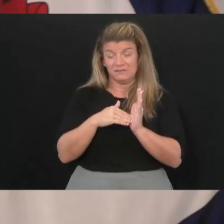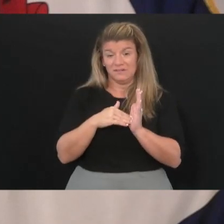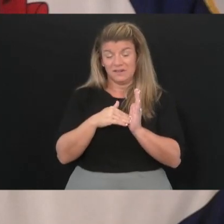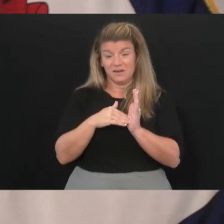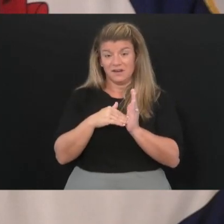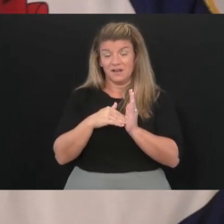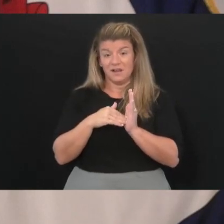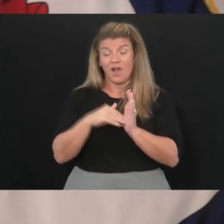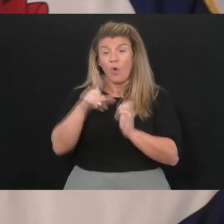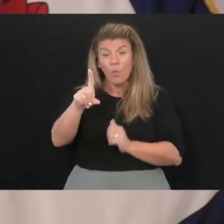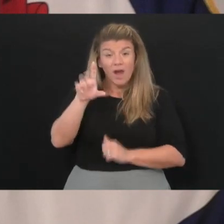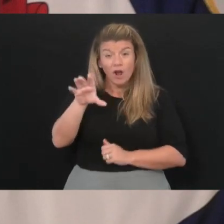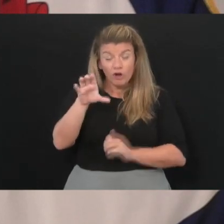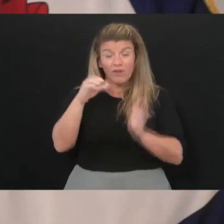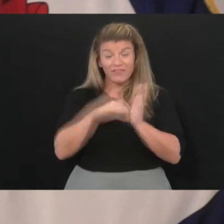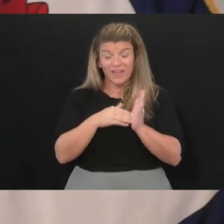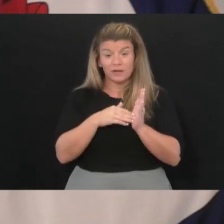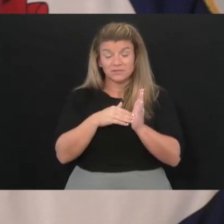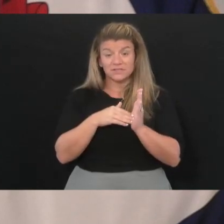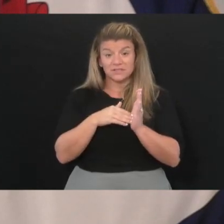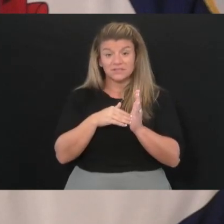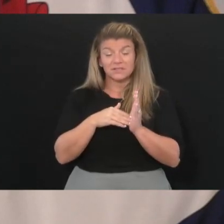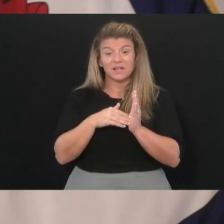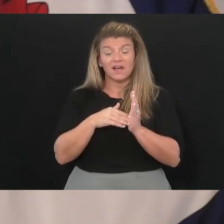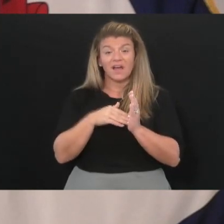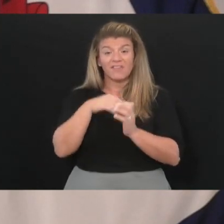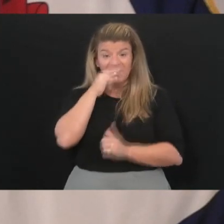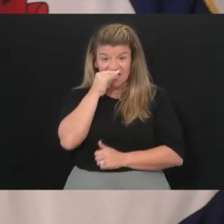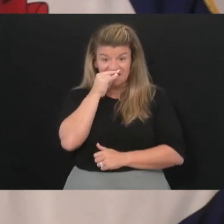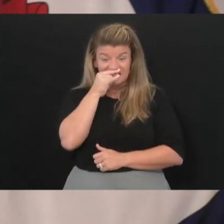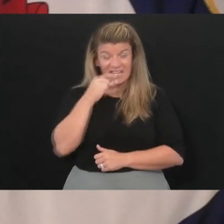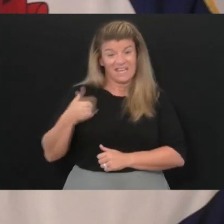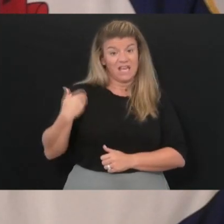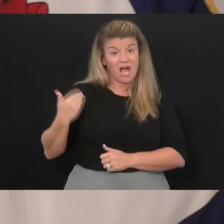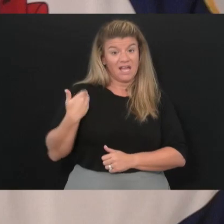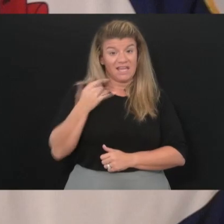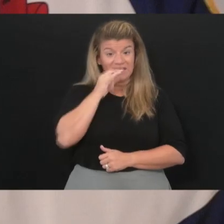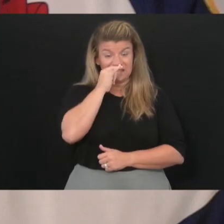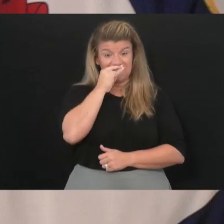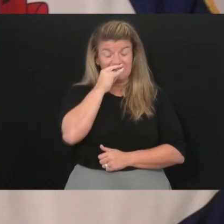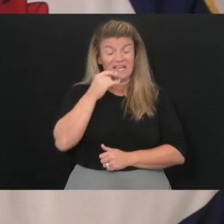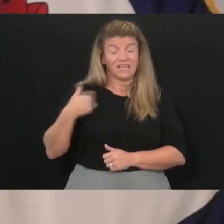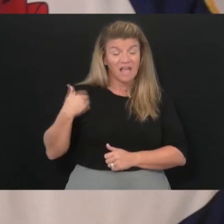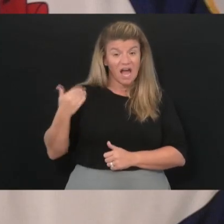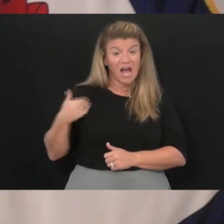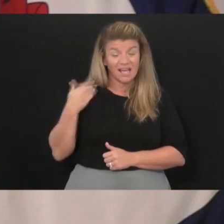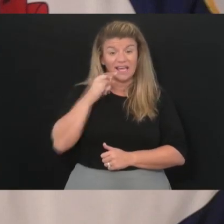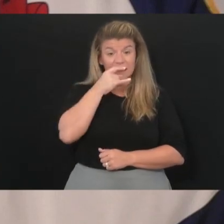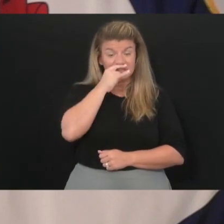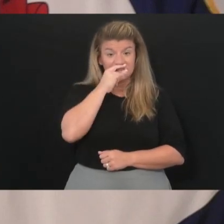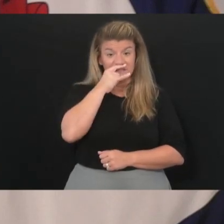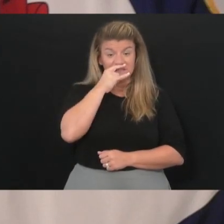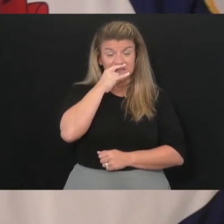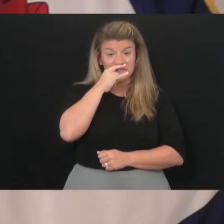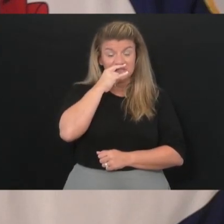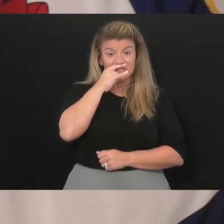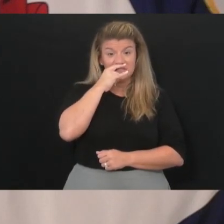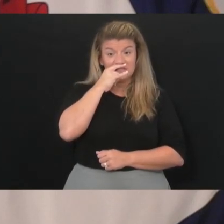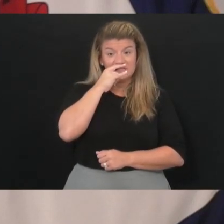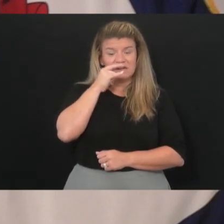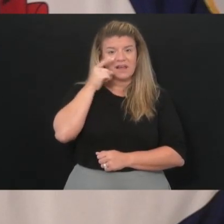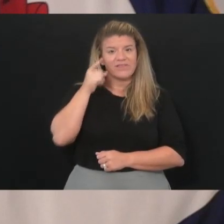number, 100,000 of our kids, young people, young kids,